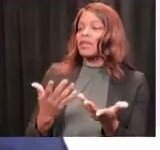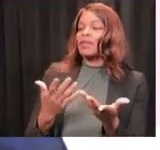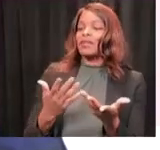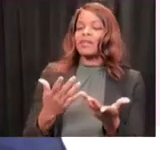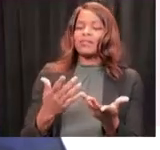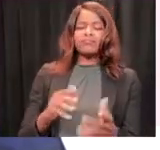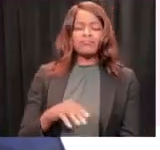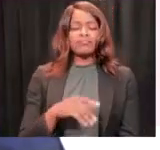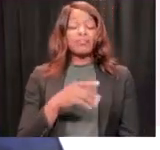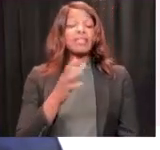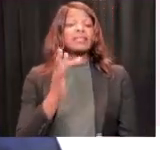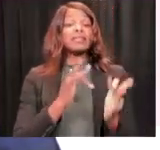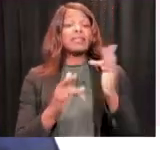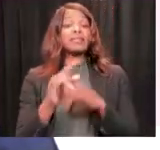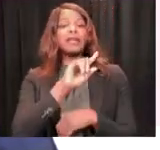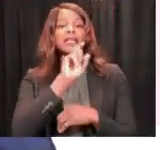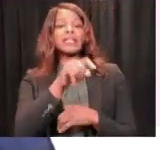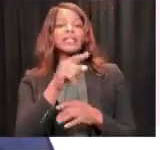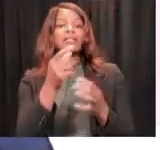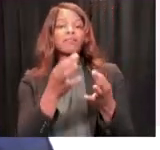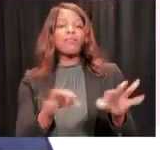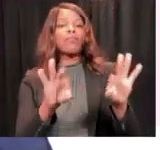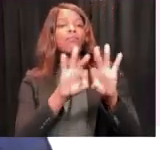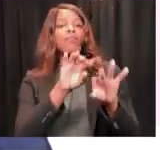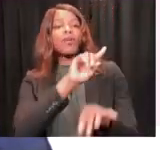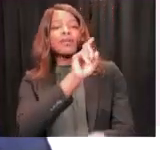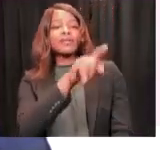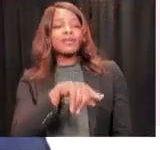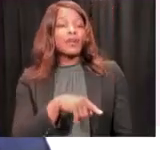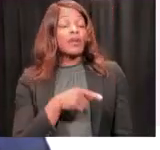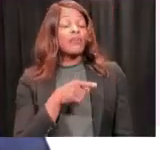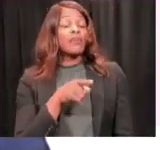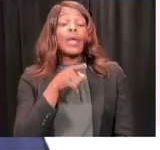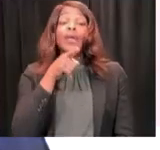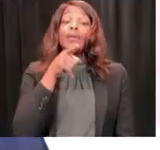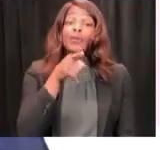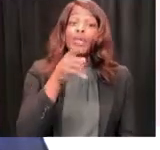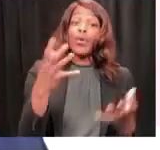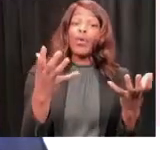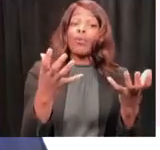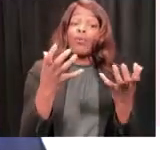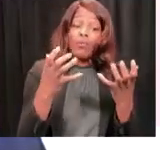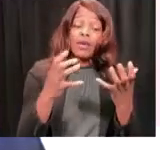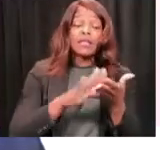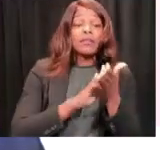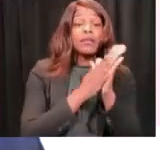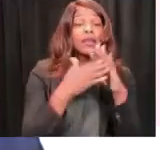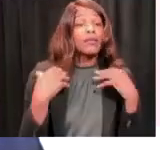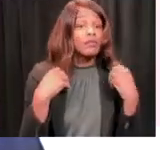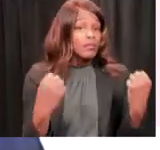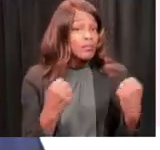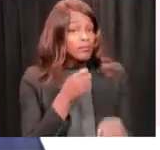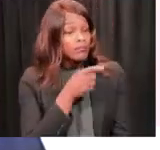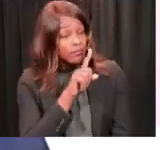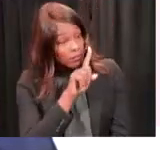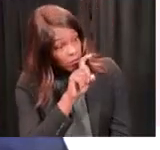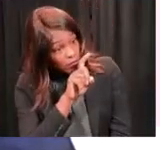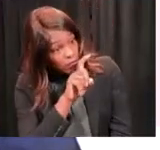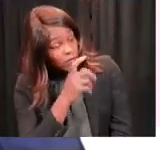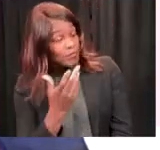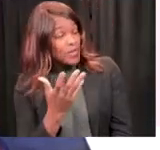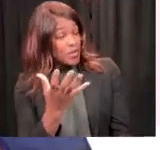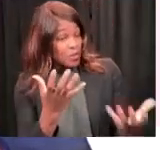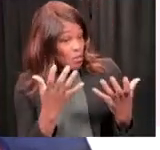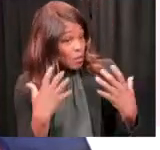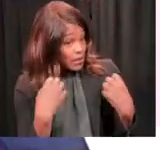man a poignant question. Do you want to be made whole? Do you want to be